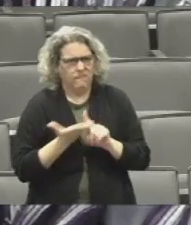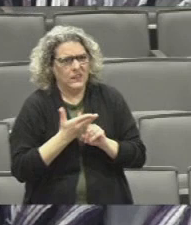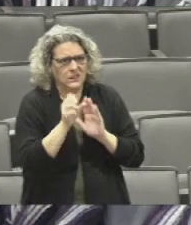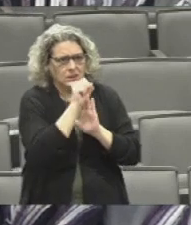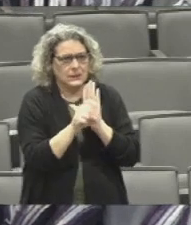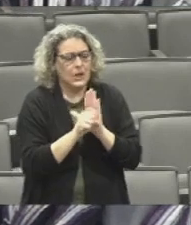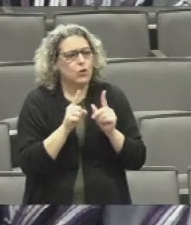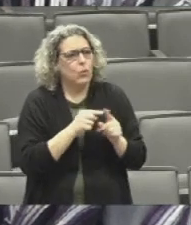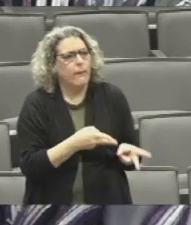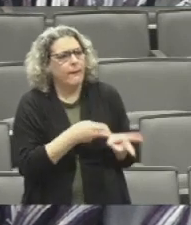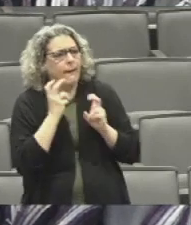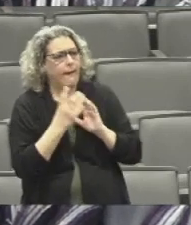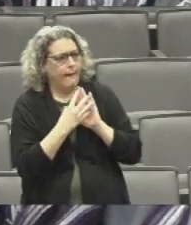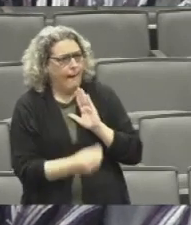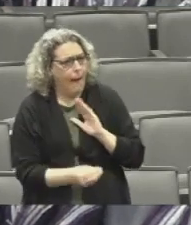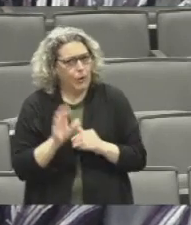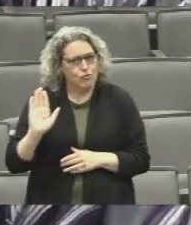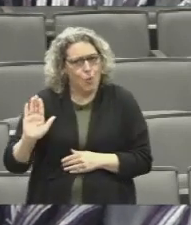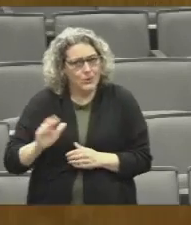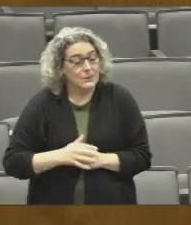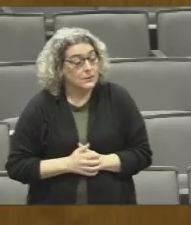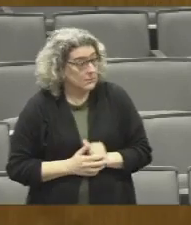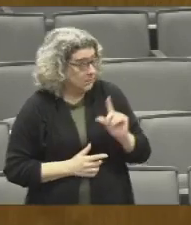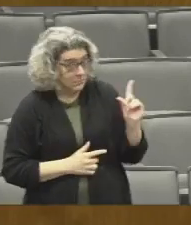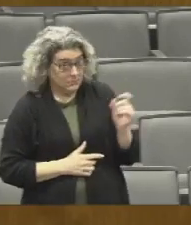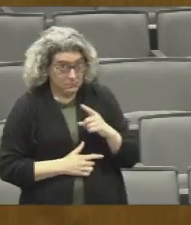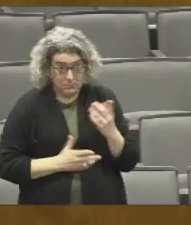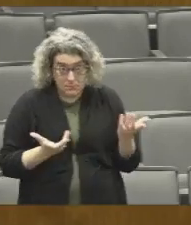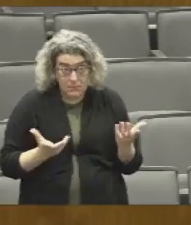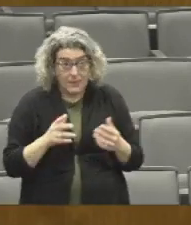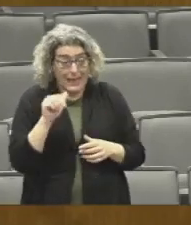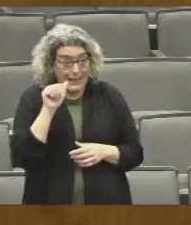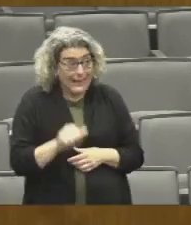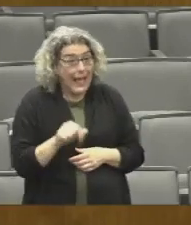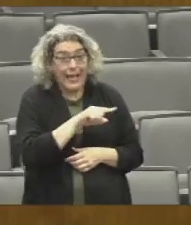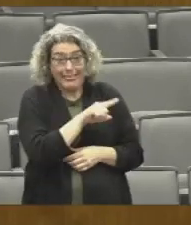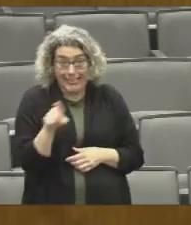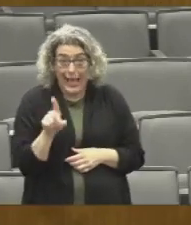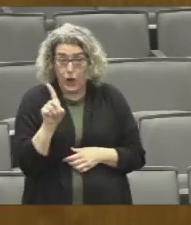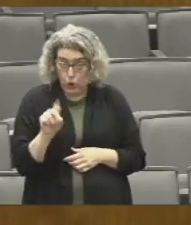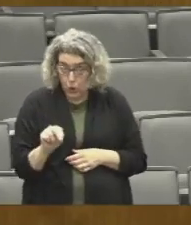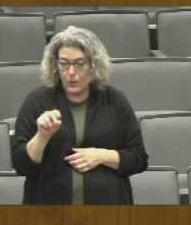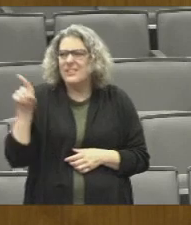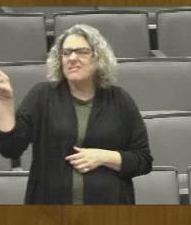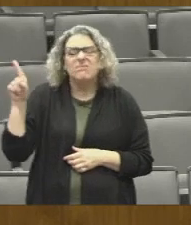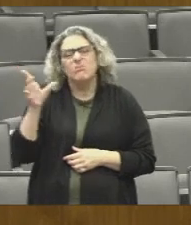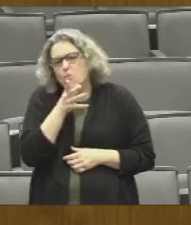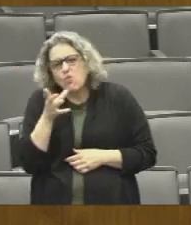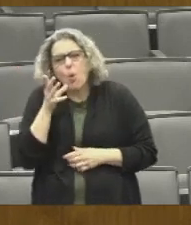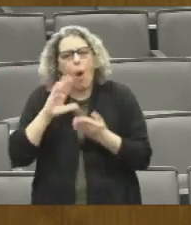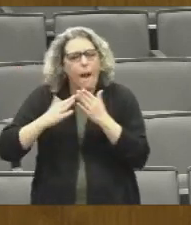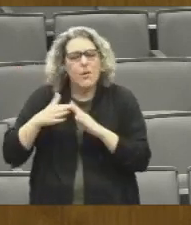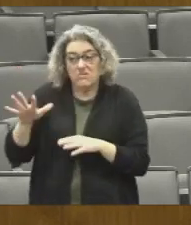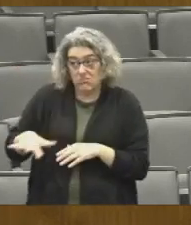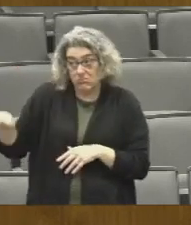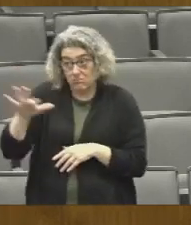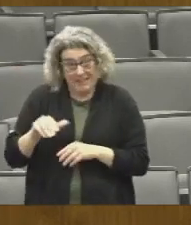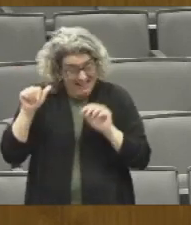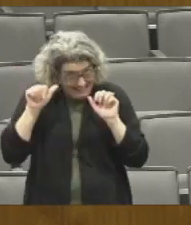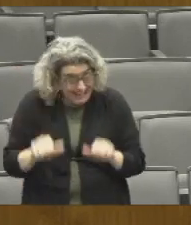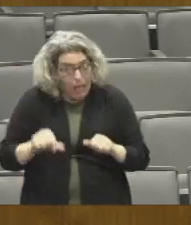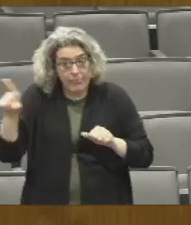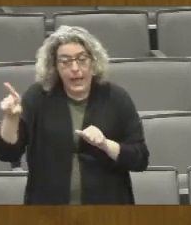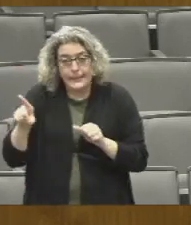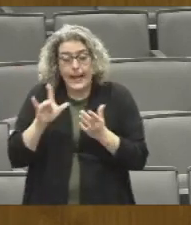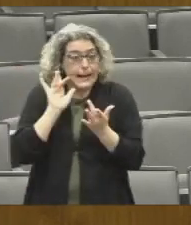also improve their dashboard. Are they in a position to do the type of thorough follow-up that our Board of Health is doing